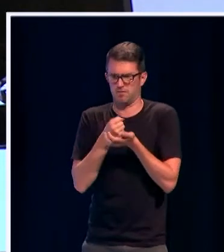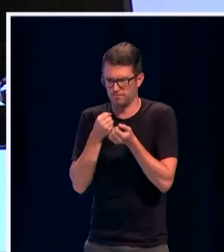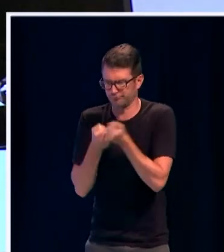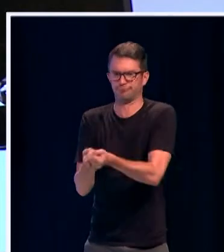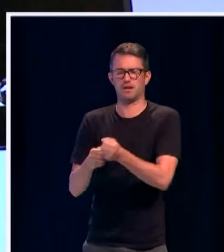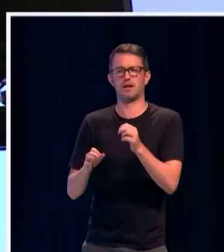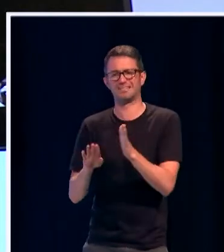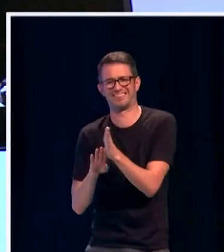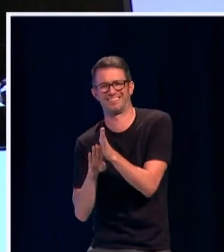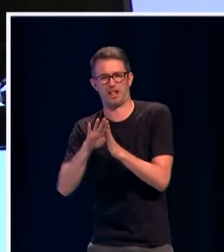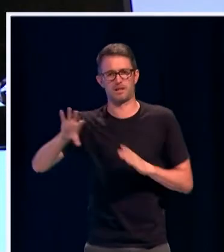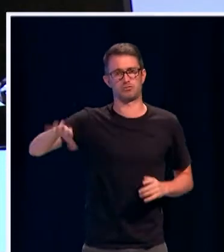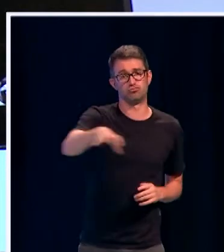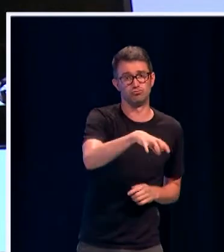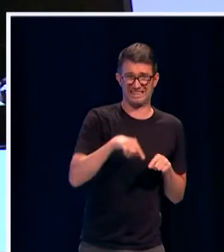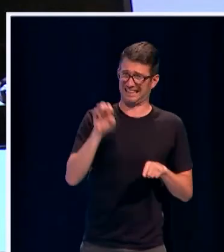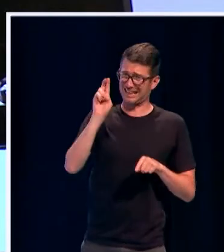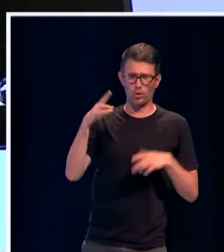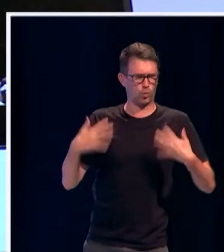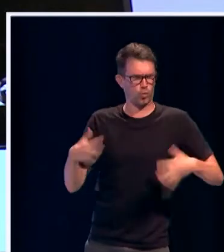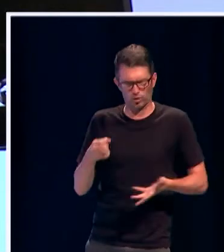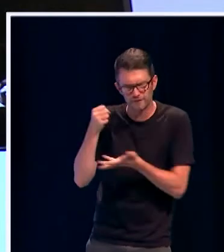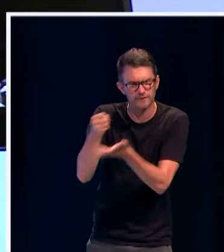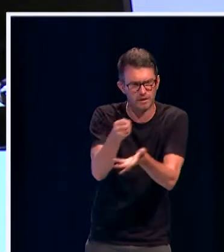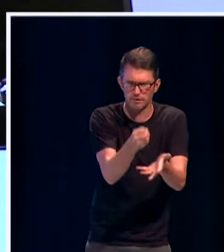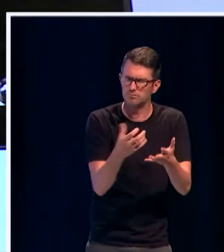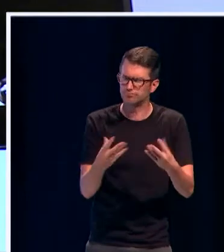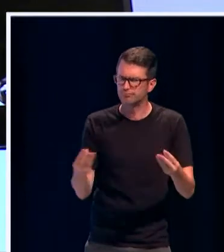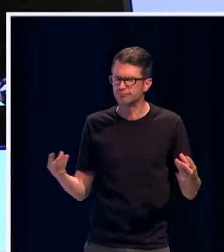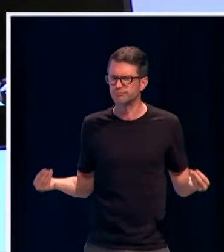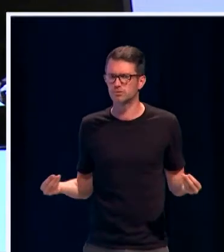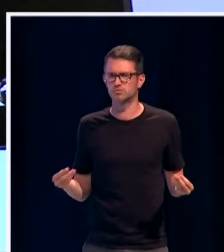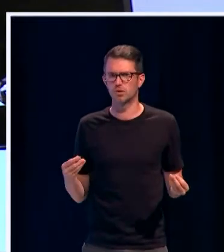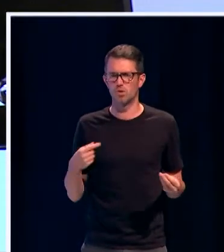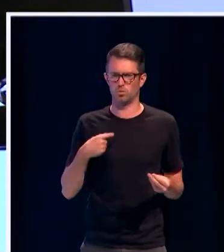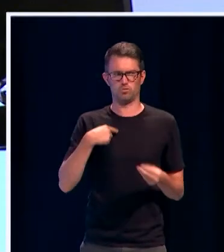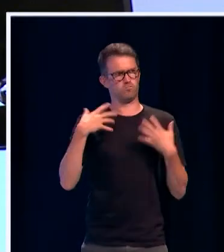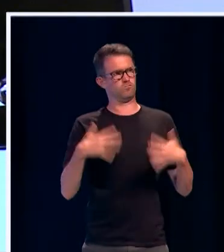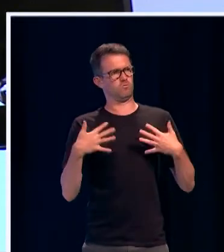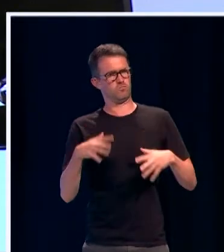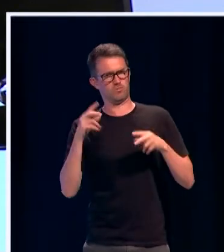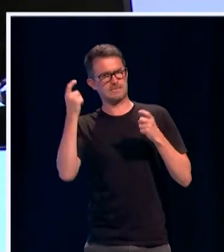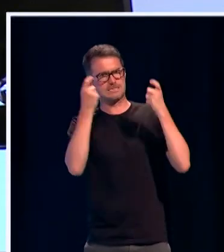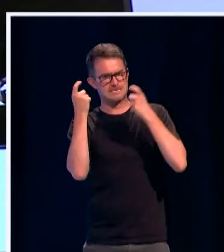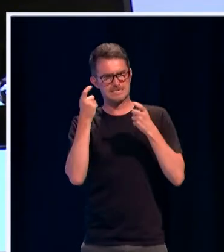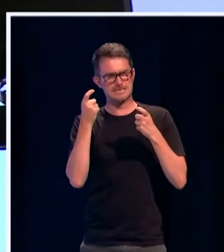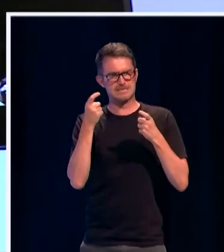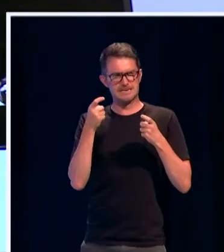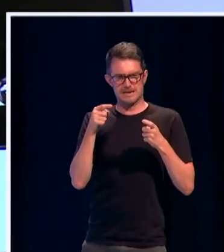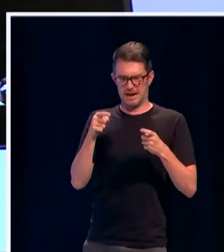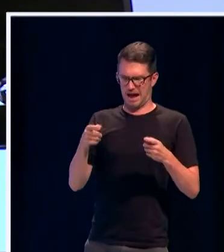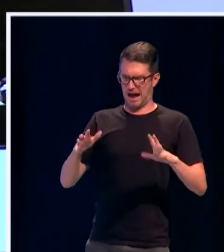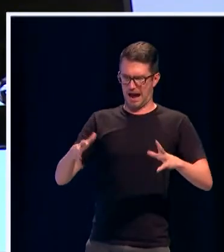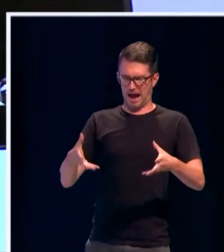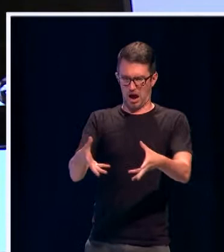we strongly believe that the approach of bridging the gap has to be expanded to other countries, so that the initial